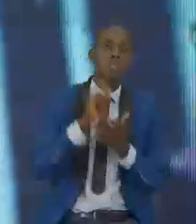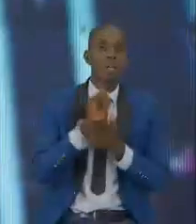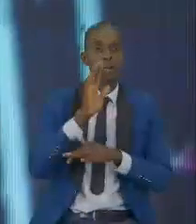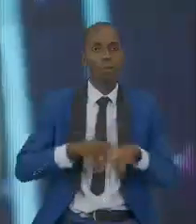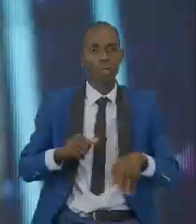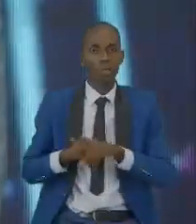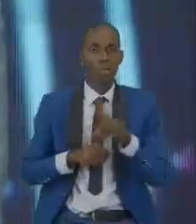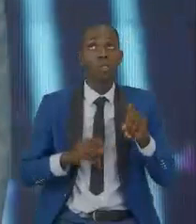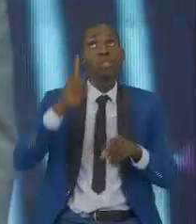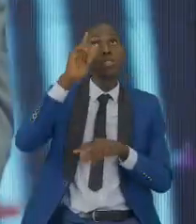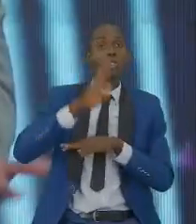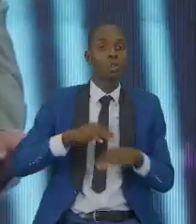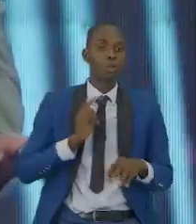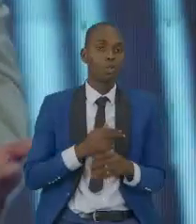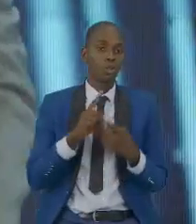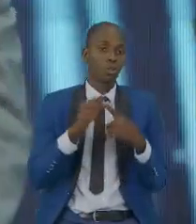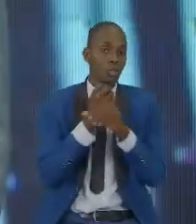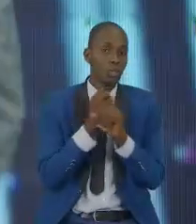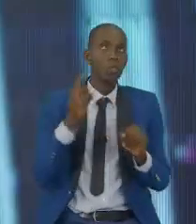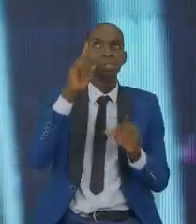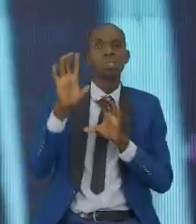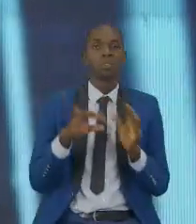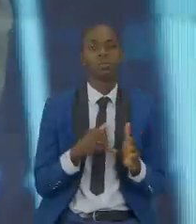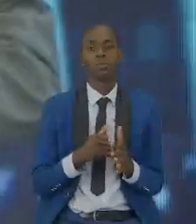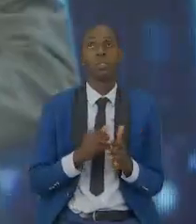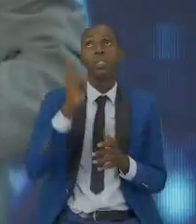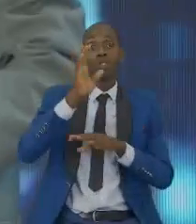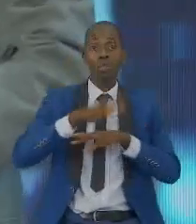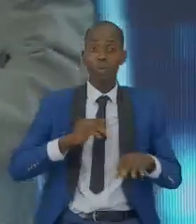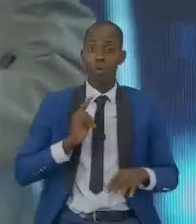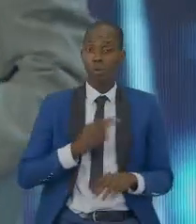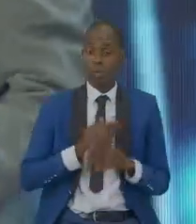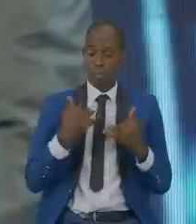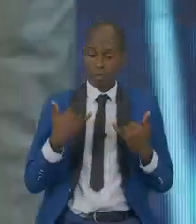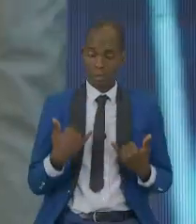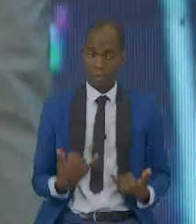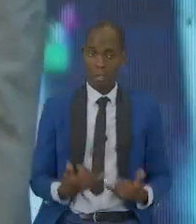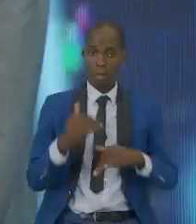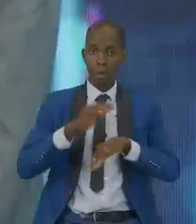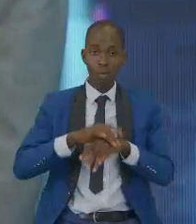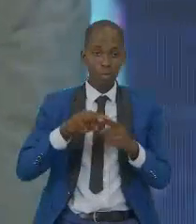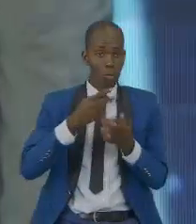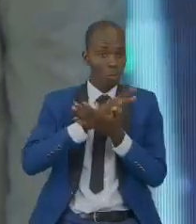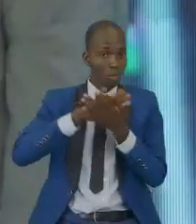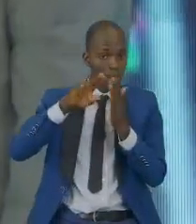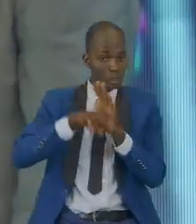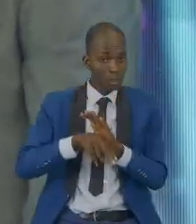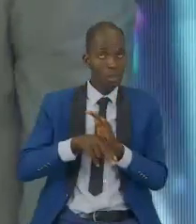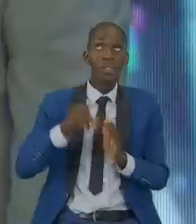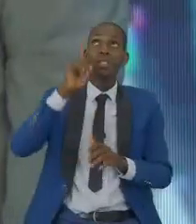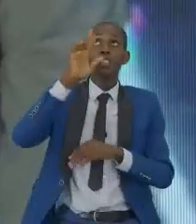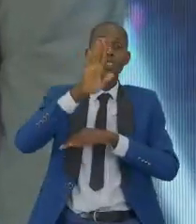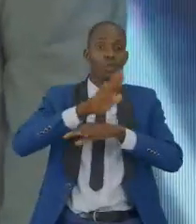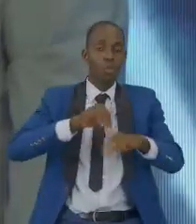He called us to salvation. He did that. He calls us now unto holiness. He calls